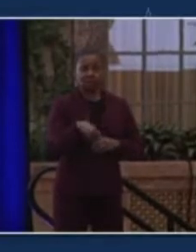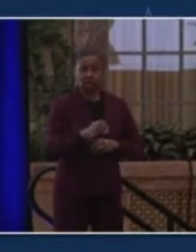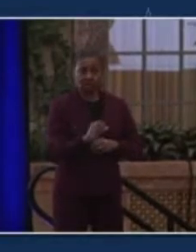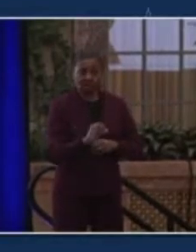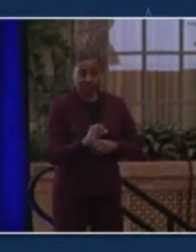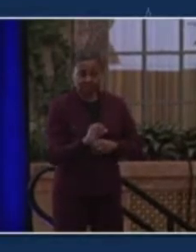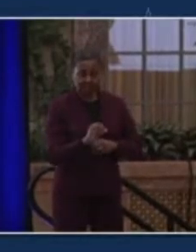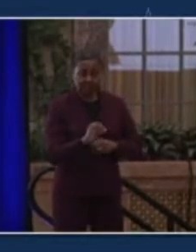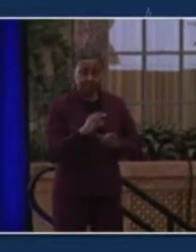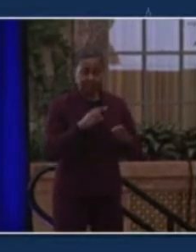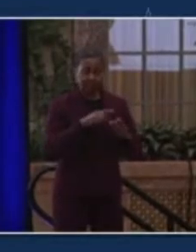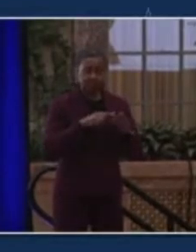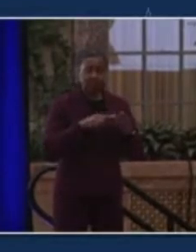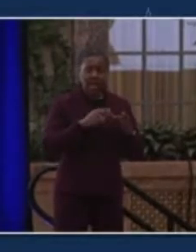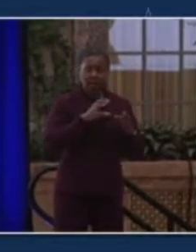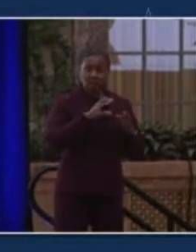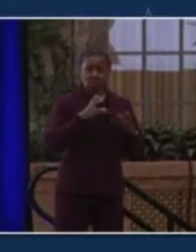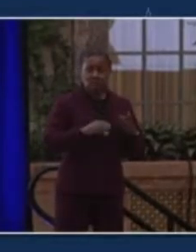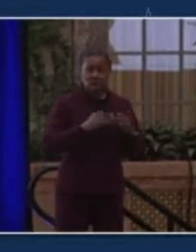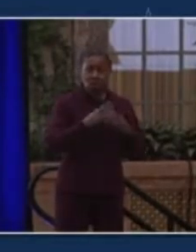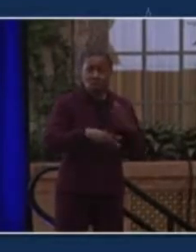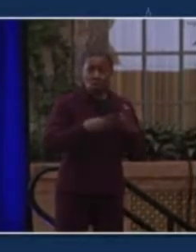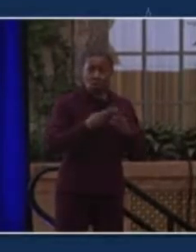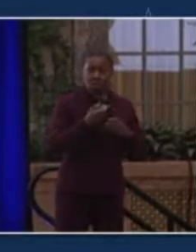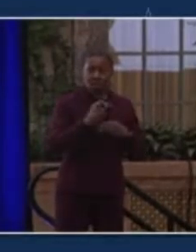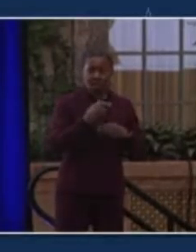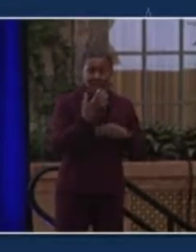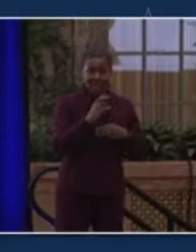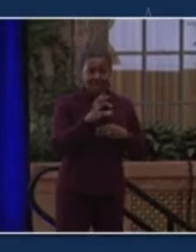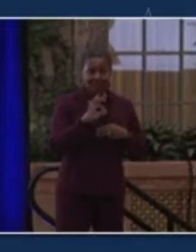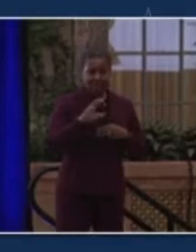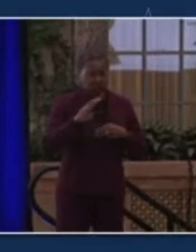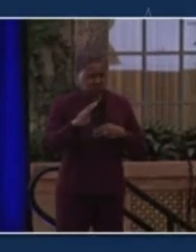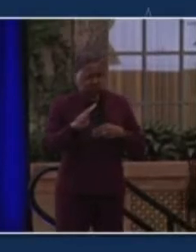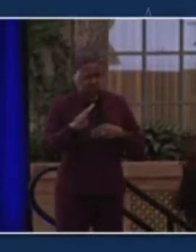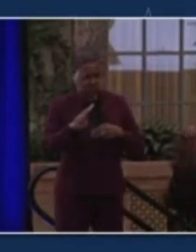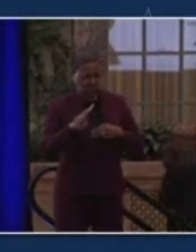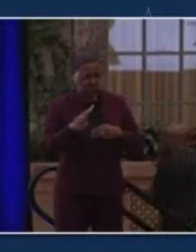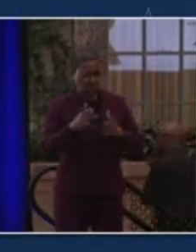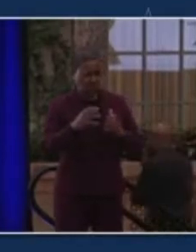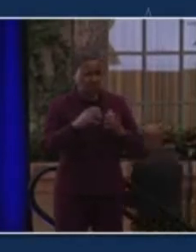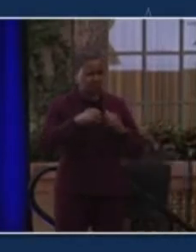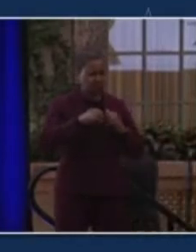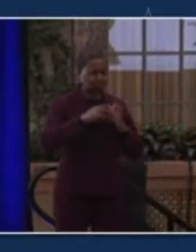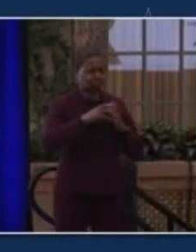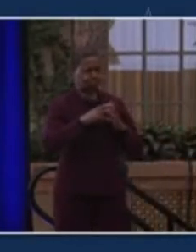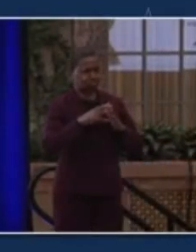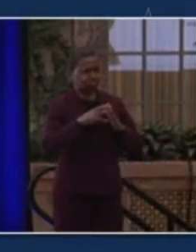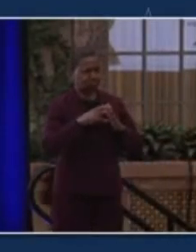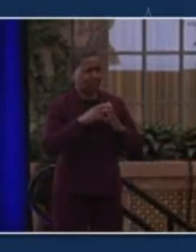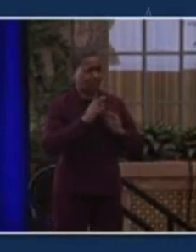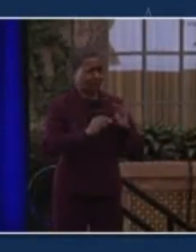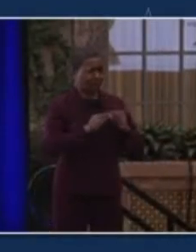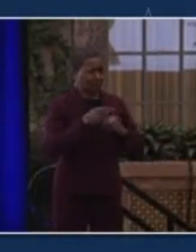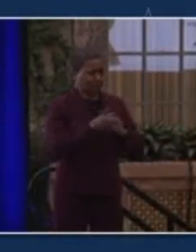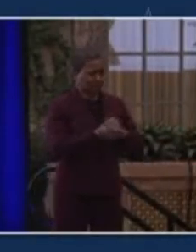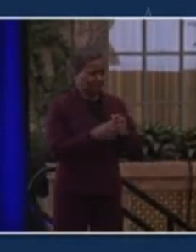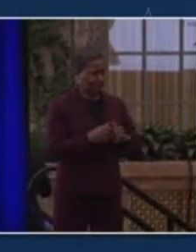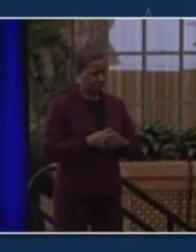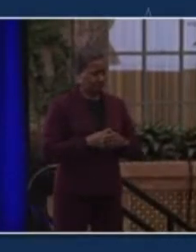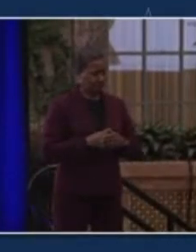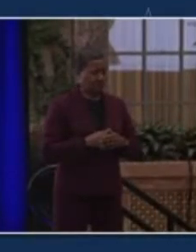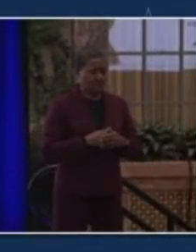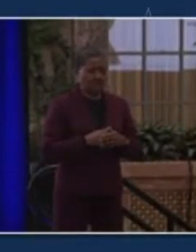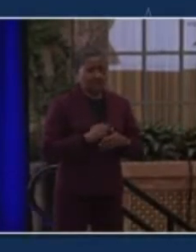and the Chicago World's Fair 1992 Authority, who wanted to build a parking lot. Well, they